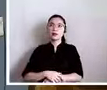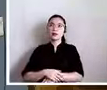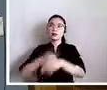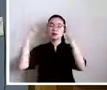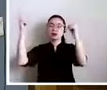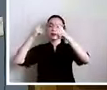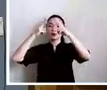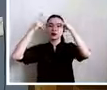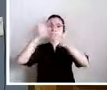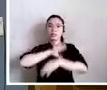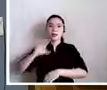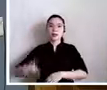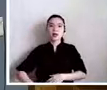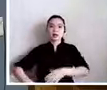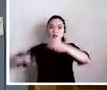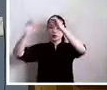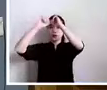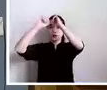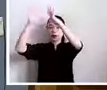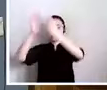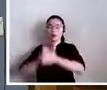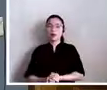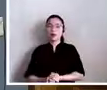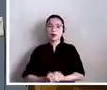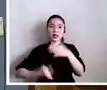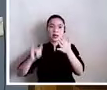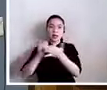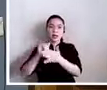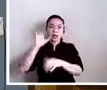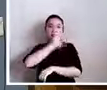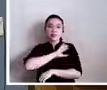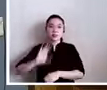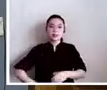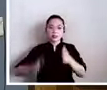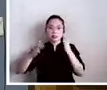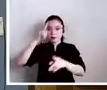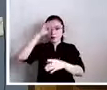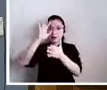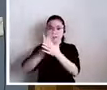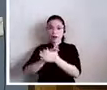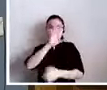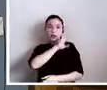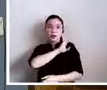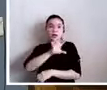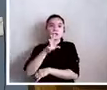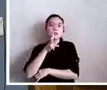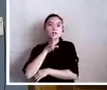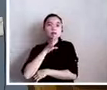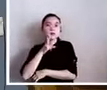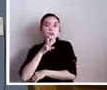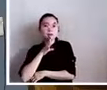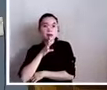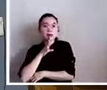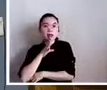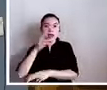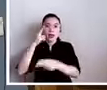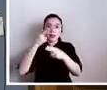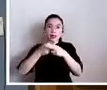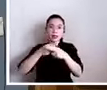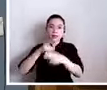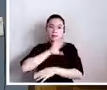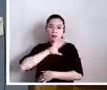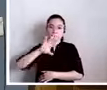O Father, that Christian believers may have the courage to speak out boldly in the name of Christ. Let us